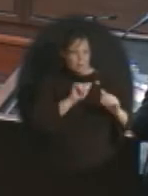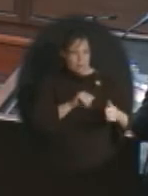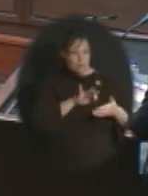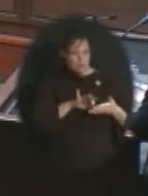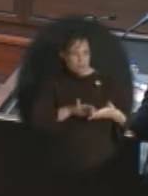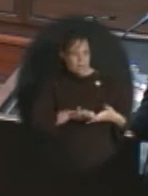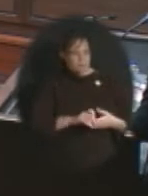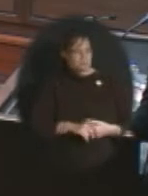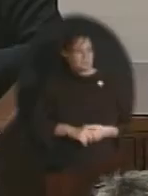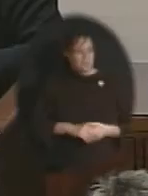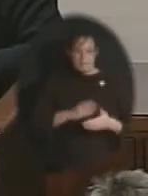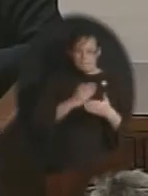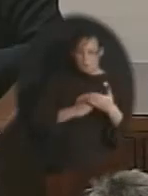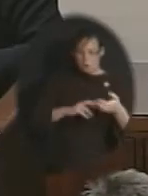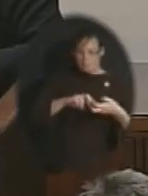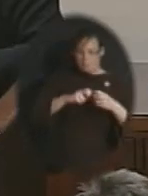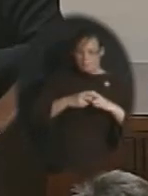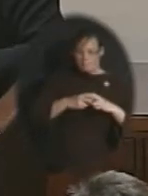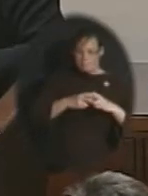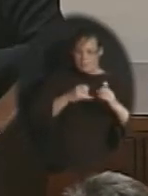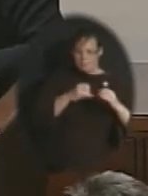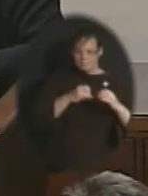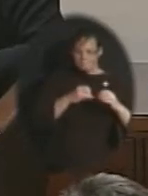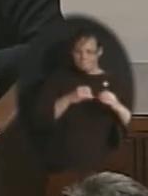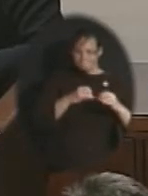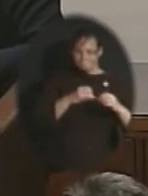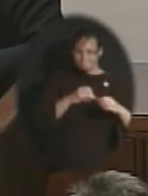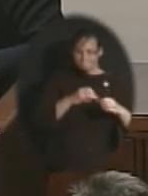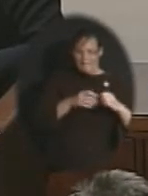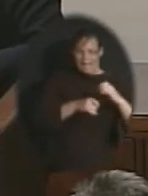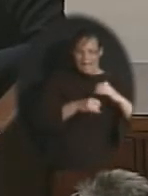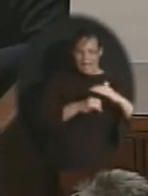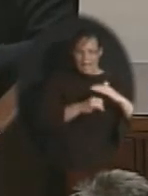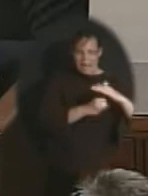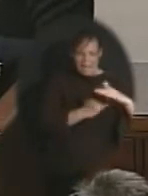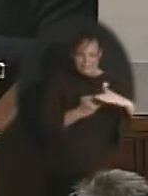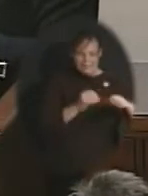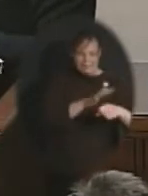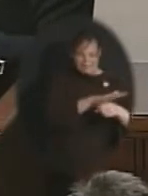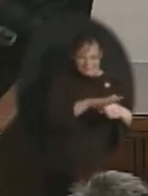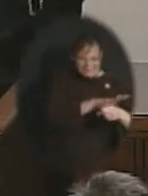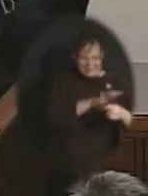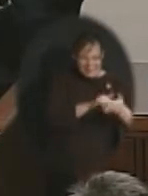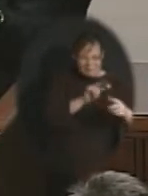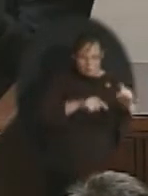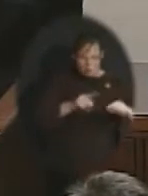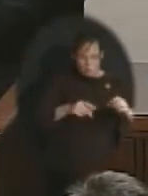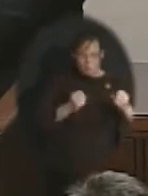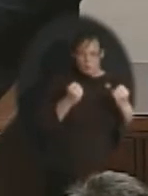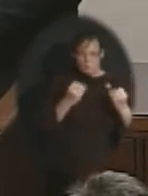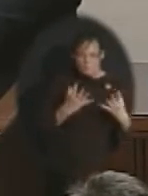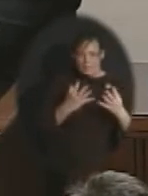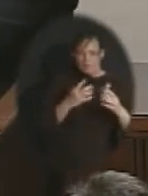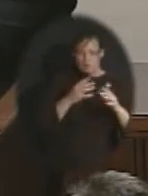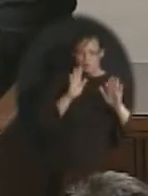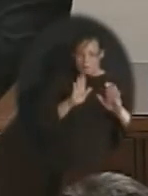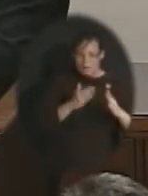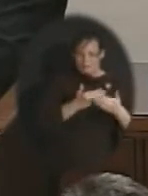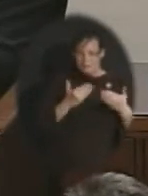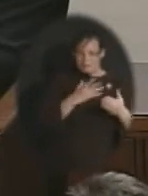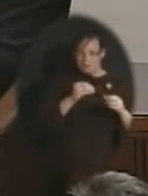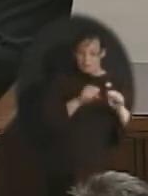track? Part of the problem is isolating this variable, okay? Because we've been, we just do lots of great stuff, and